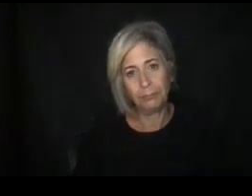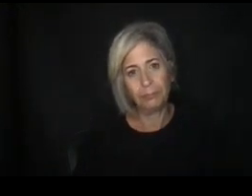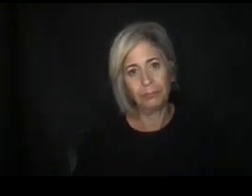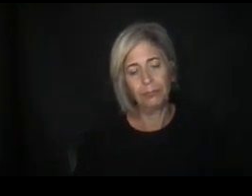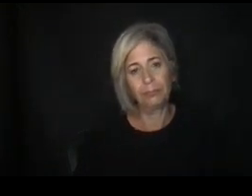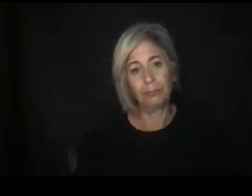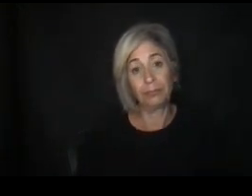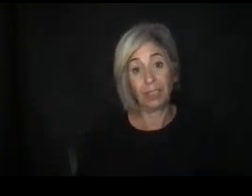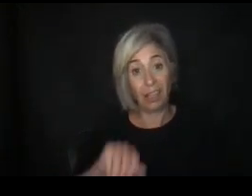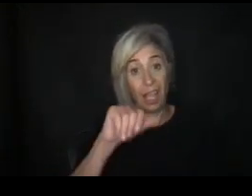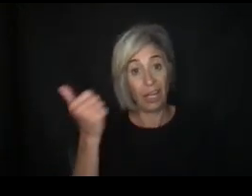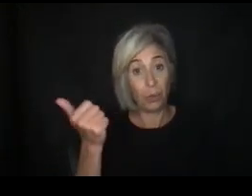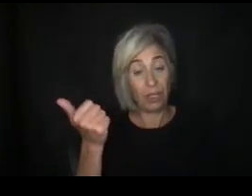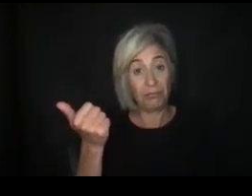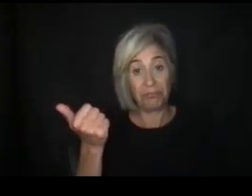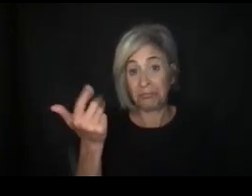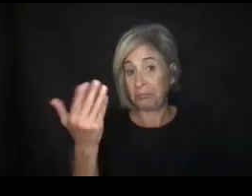Anyone else this evening?